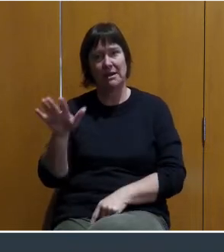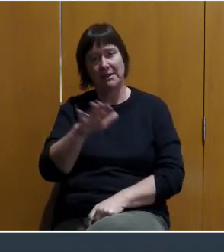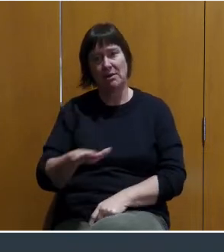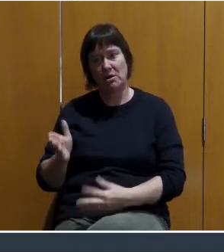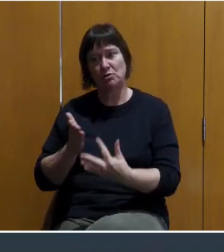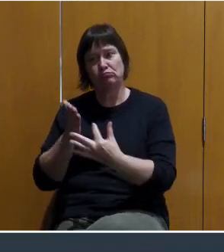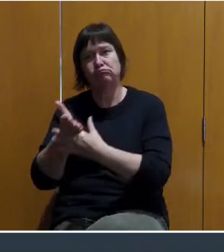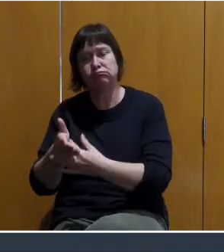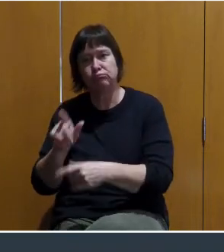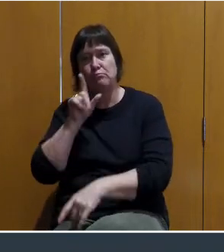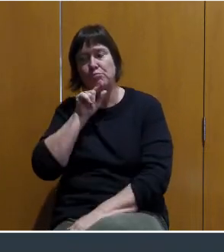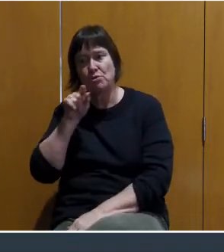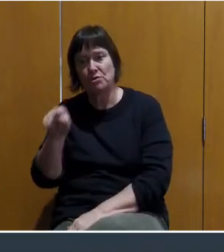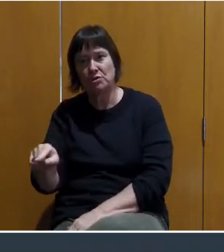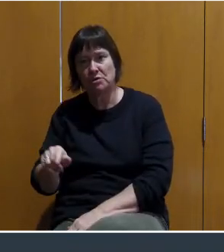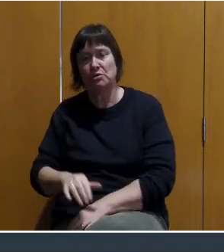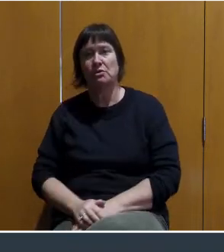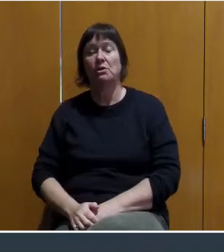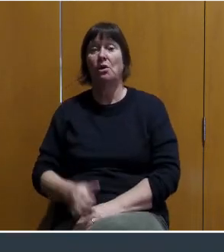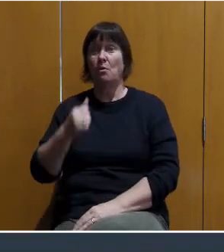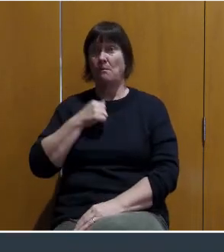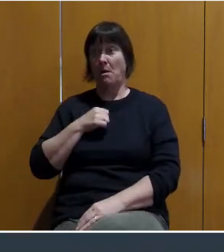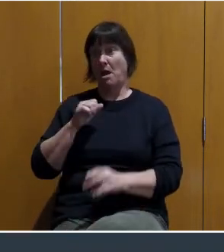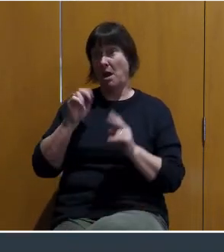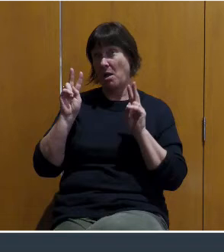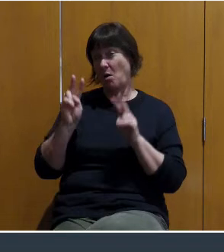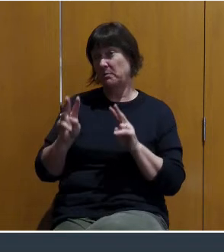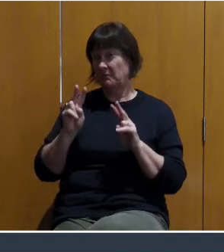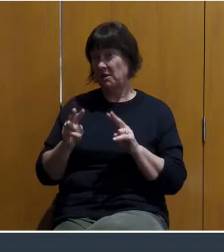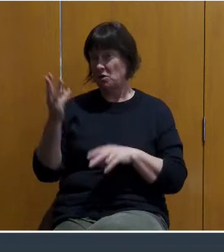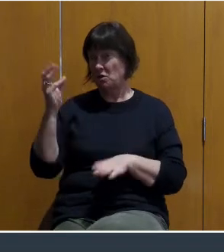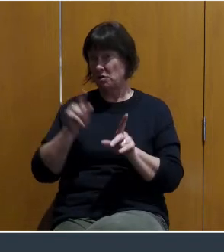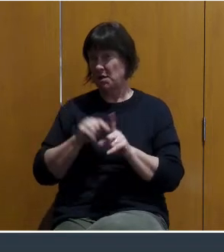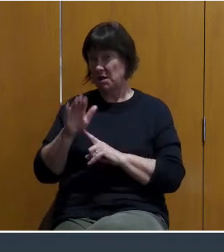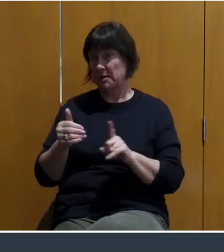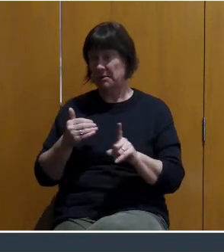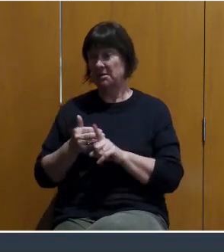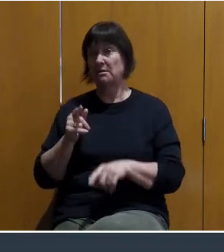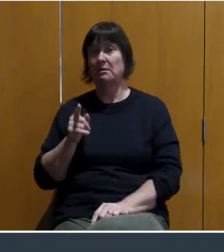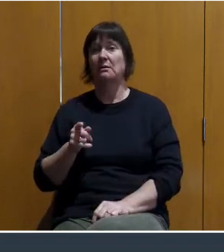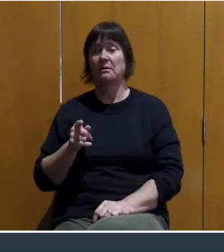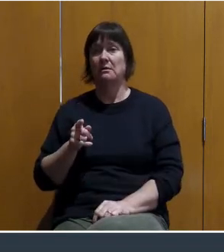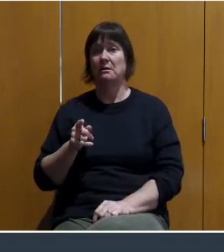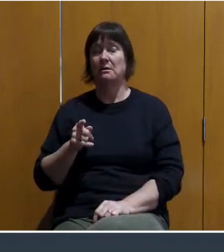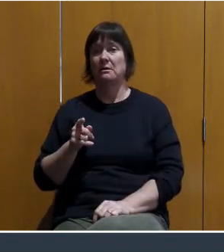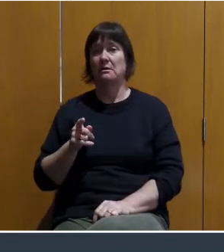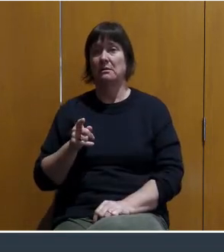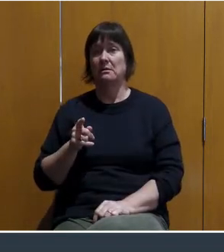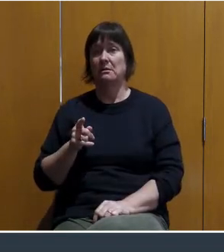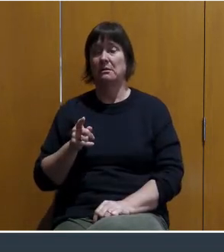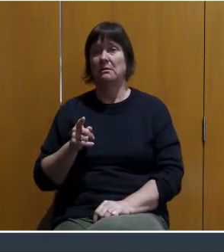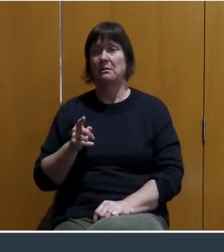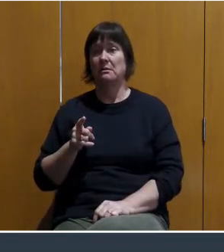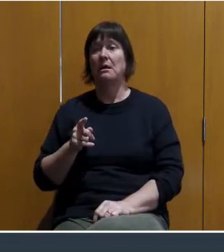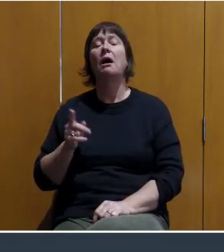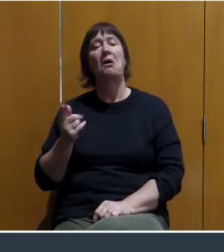birds. And in my observation of nearly 30 odd years of being over at the estuary at times